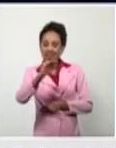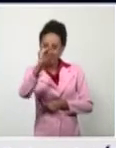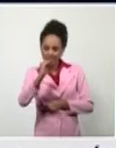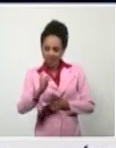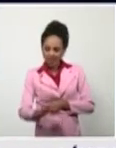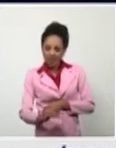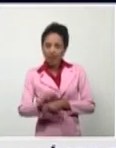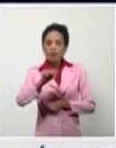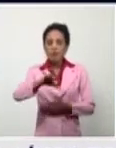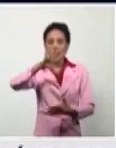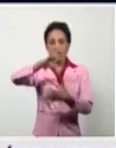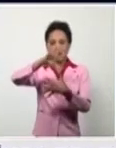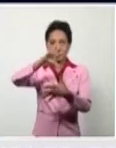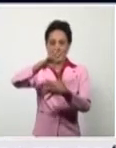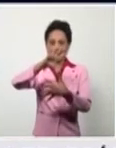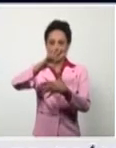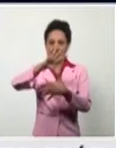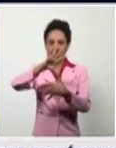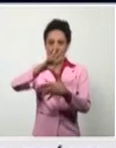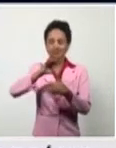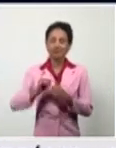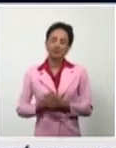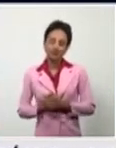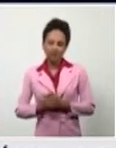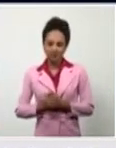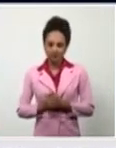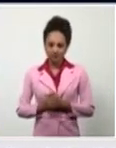among the countries of the region of the Americas.